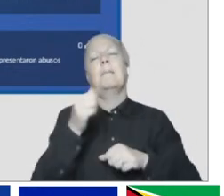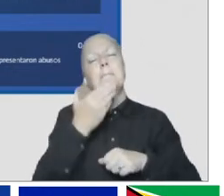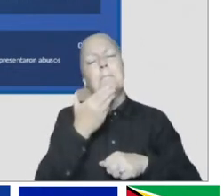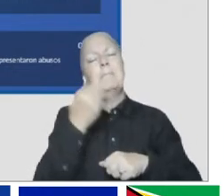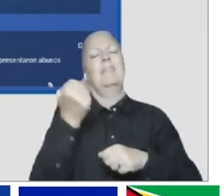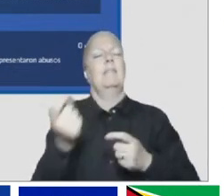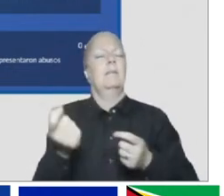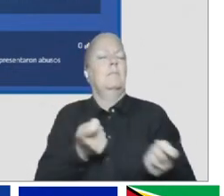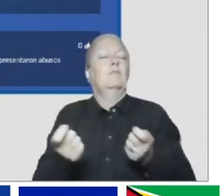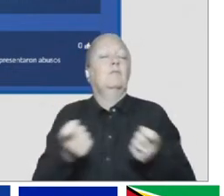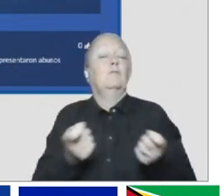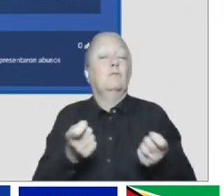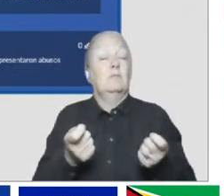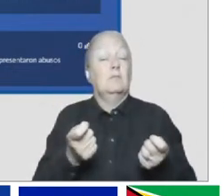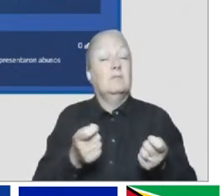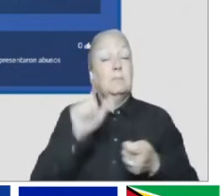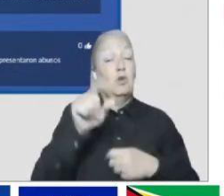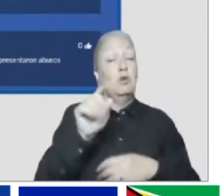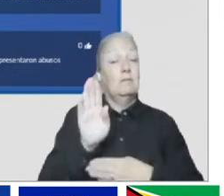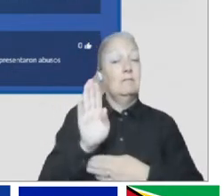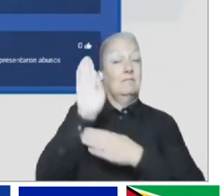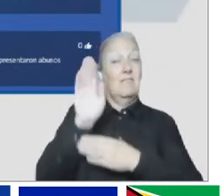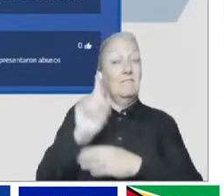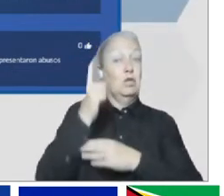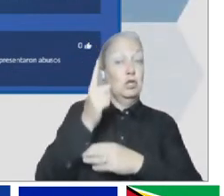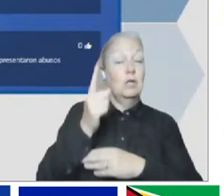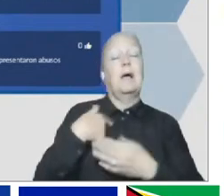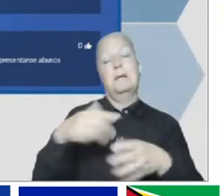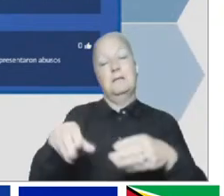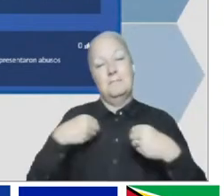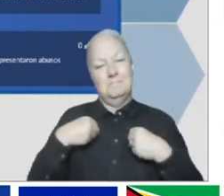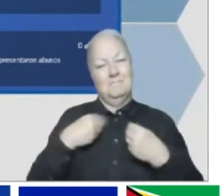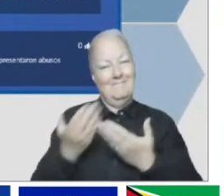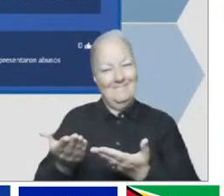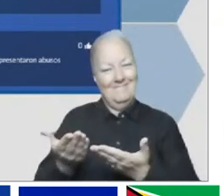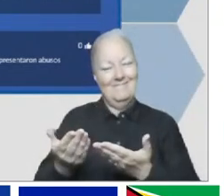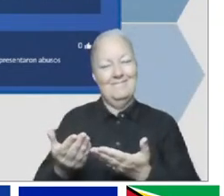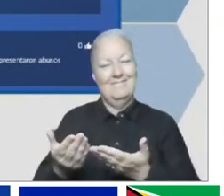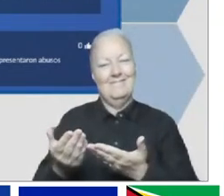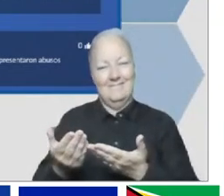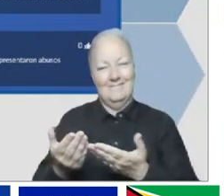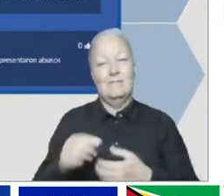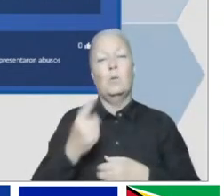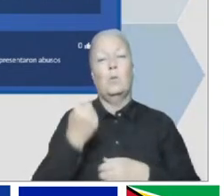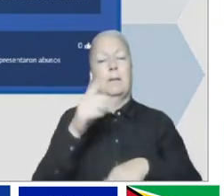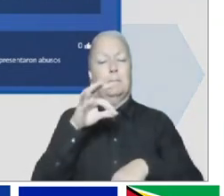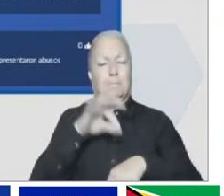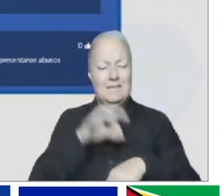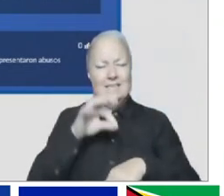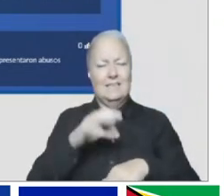raise their hand we will take, and they will have 1 minute and 40 seconds to reply.